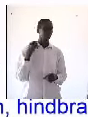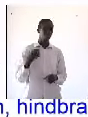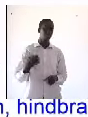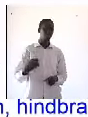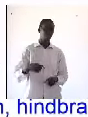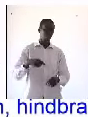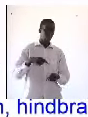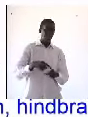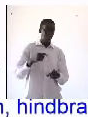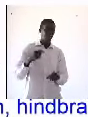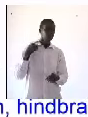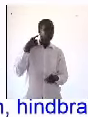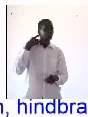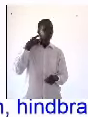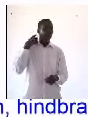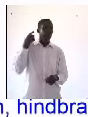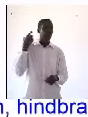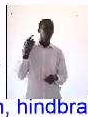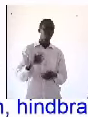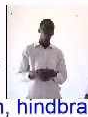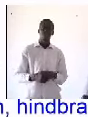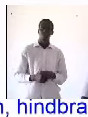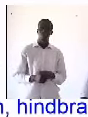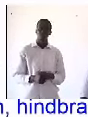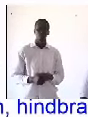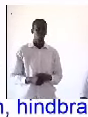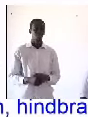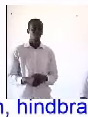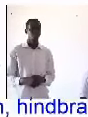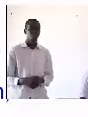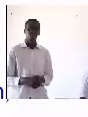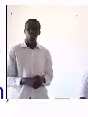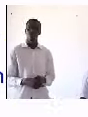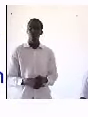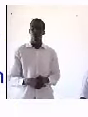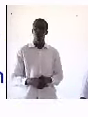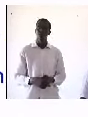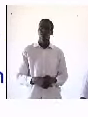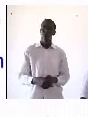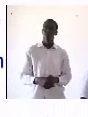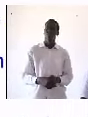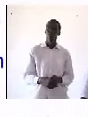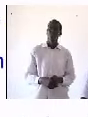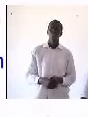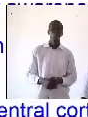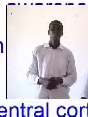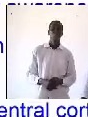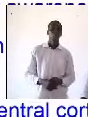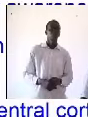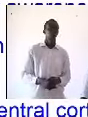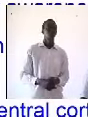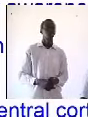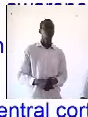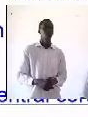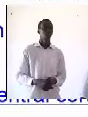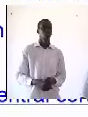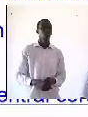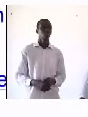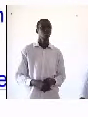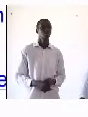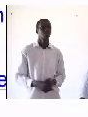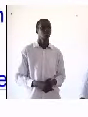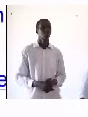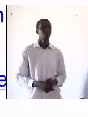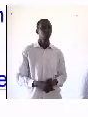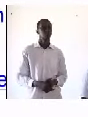instance, there are some forms of what feelings that you may feel around your body, and irritating, they might be irritating, or they might not be